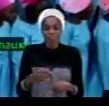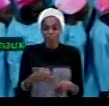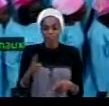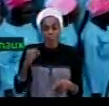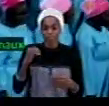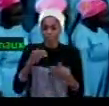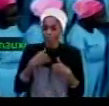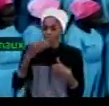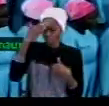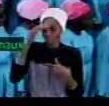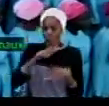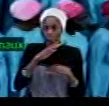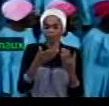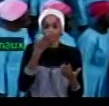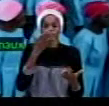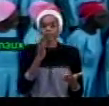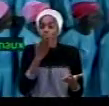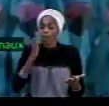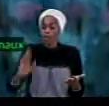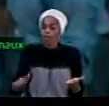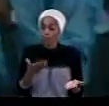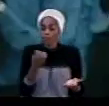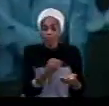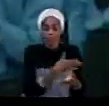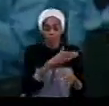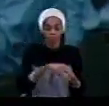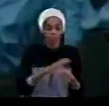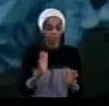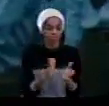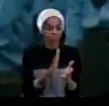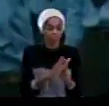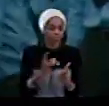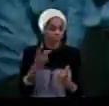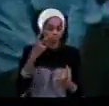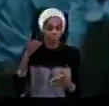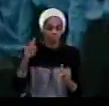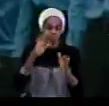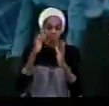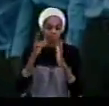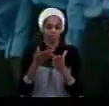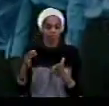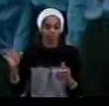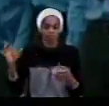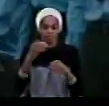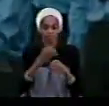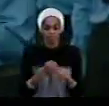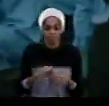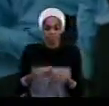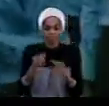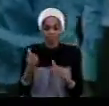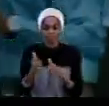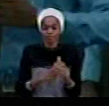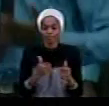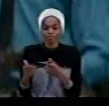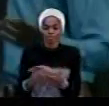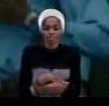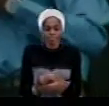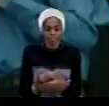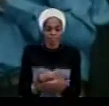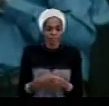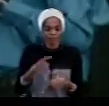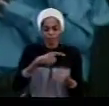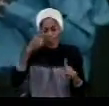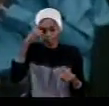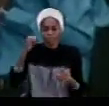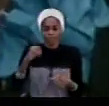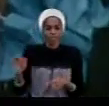All the bad news in the papers, seems like things are getting bleaker every day. But for